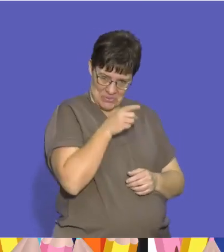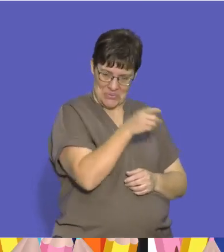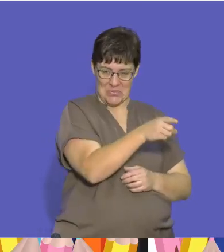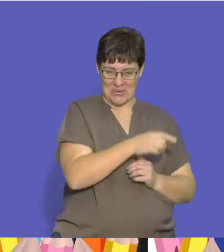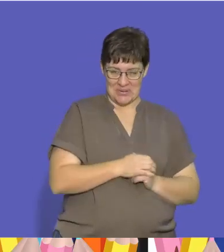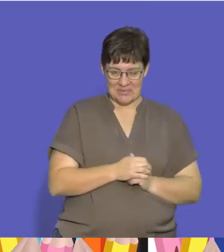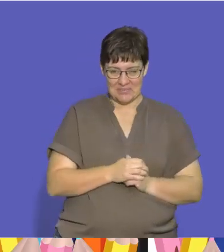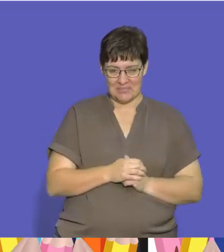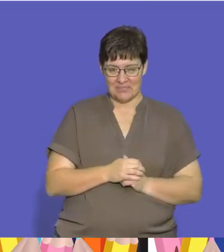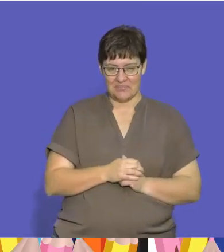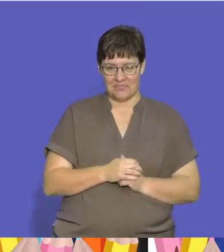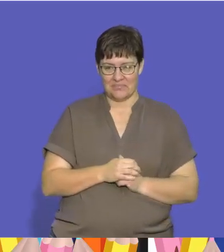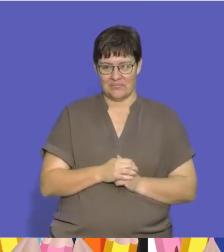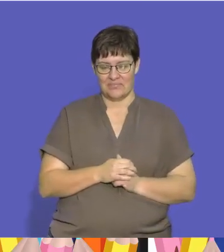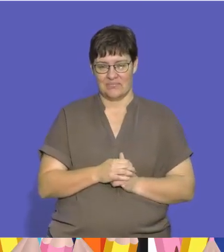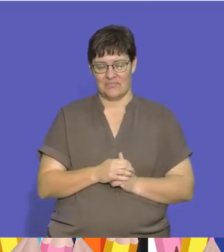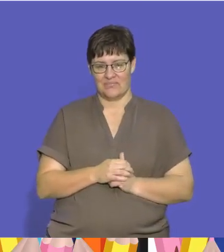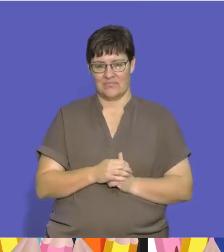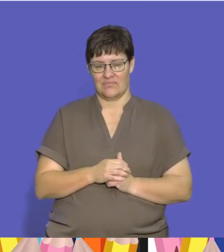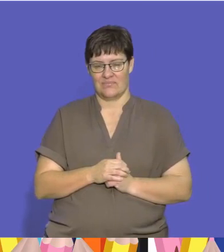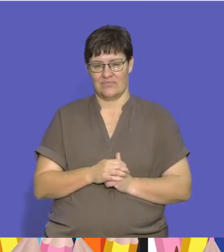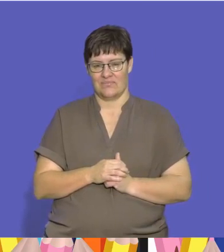tomatoes is the noun.